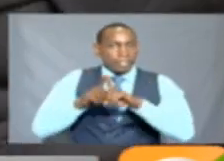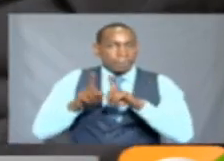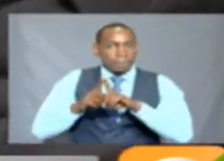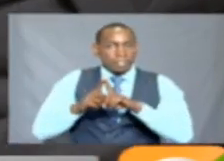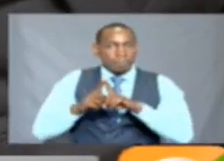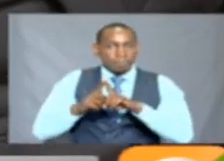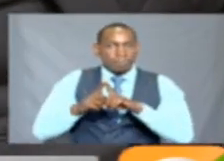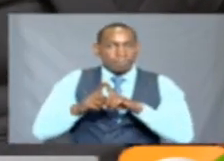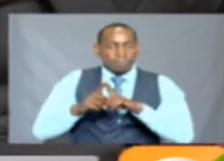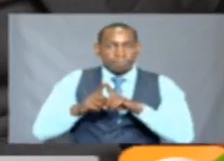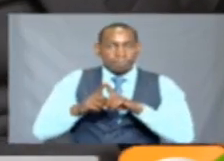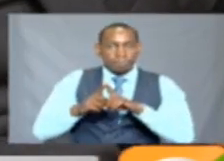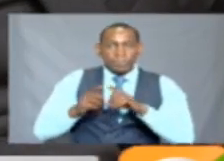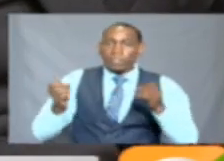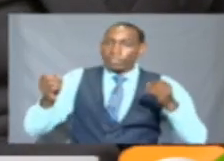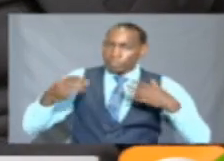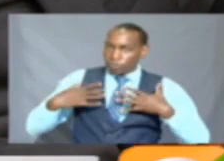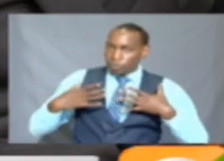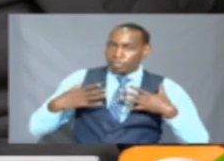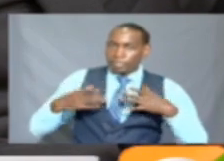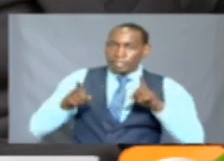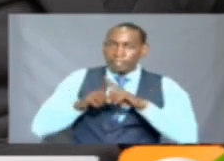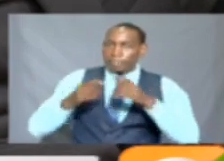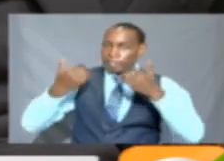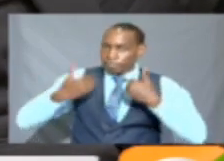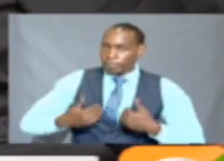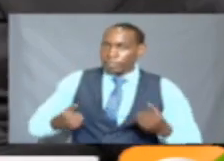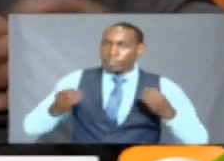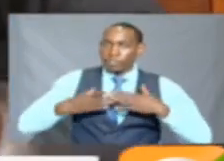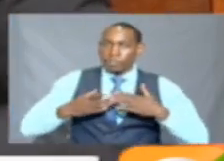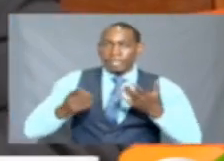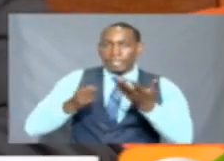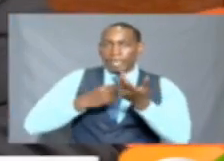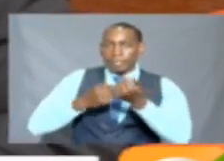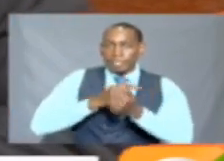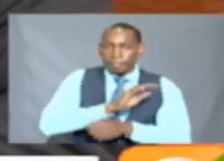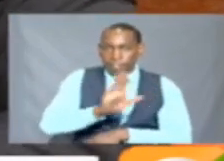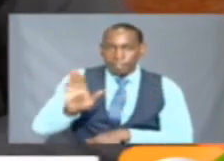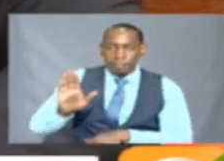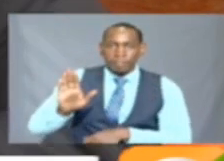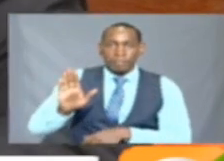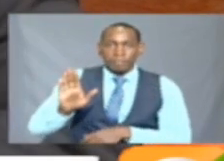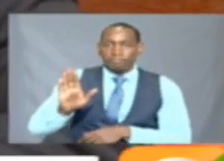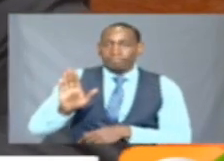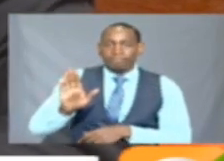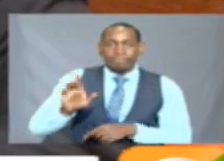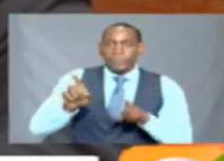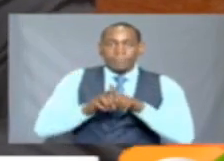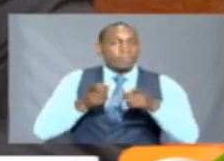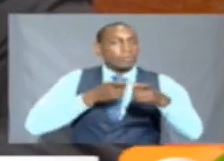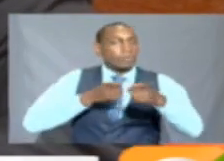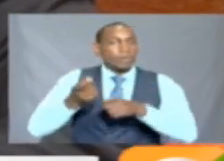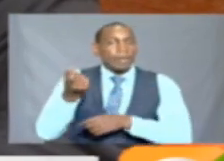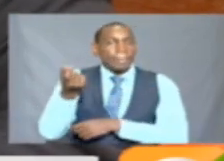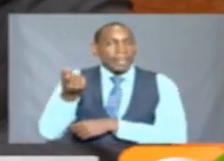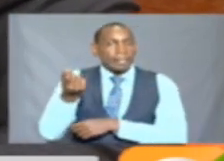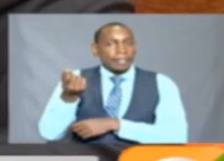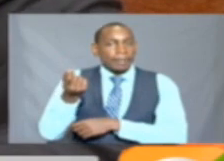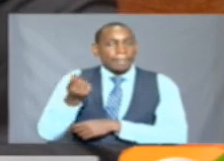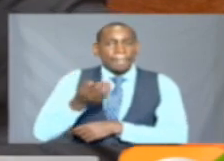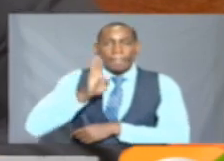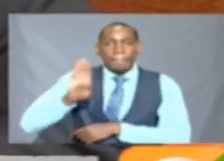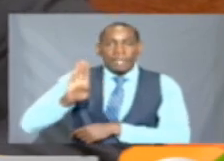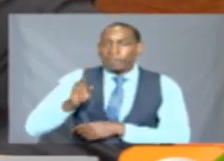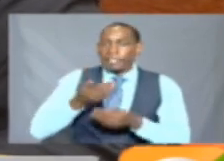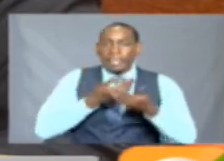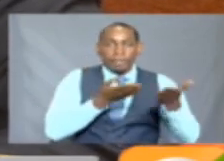mind? Is your mind as boggled as ours is? Because these numbers, it's like monopoly money. Billions